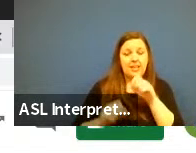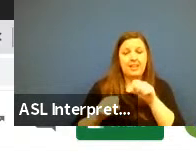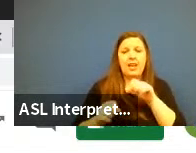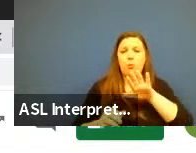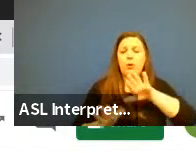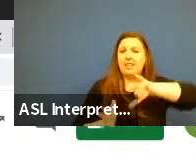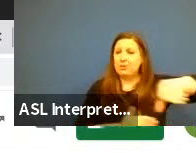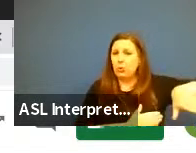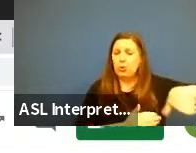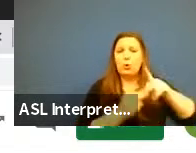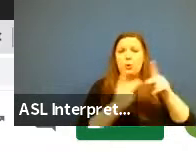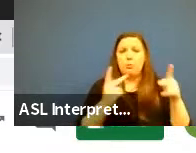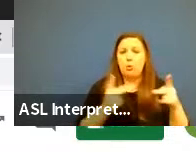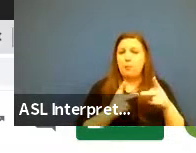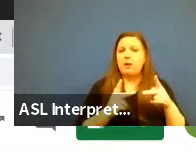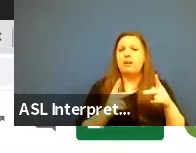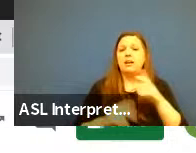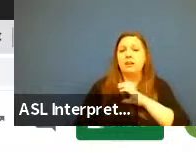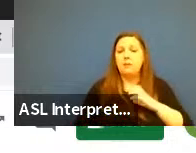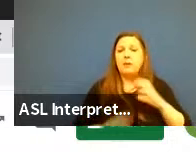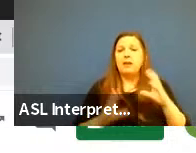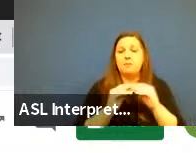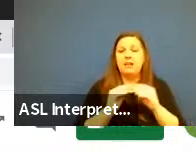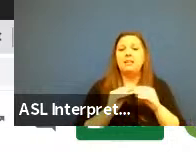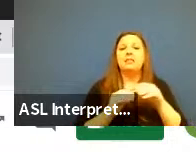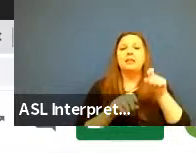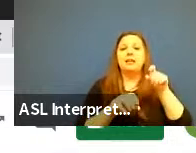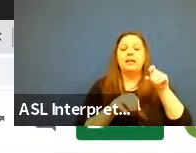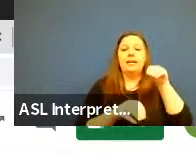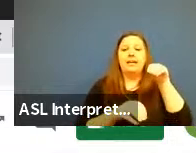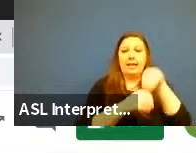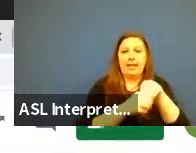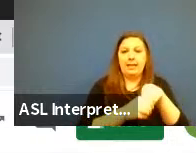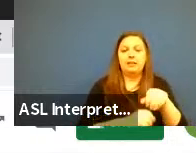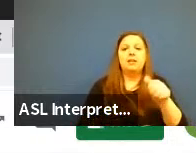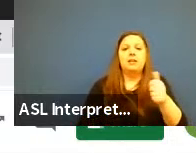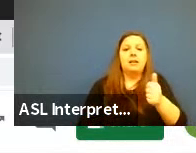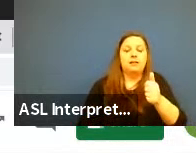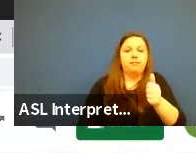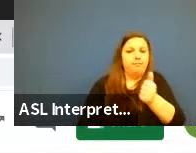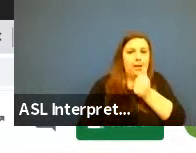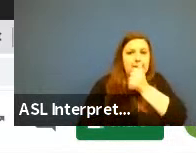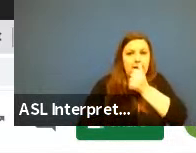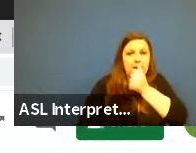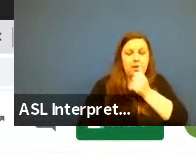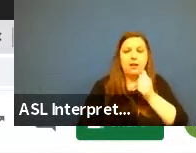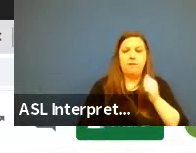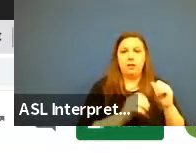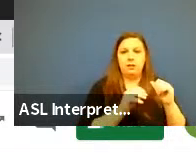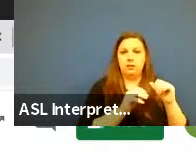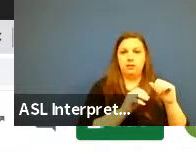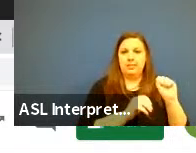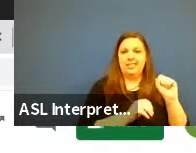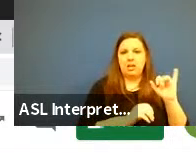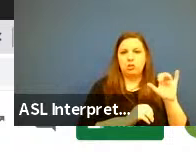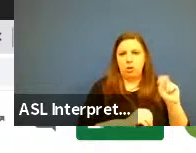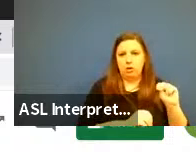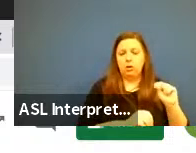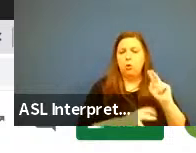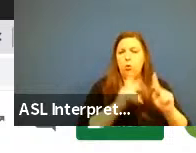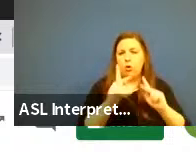property committee meetings that are in executive session? Or do people classify those in the same